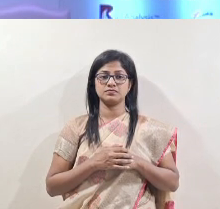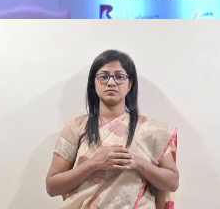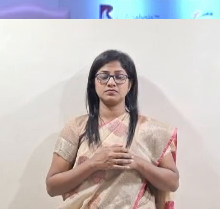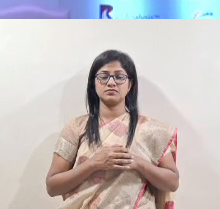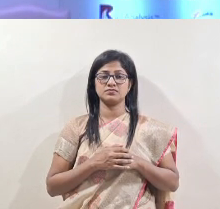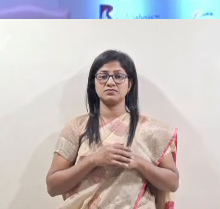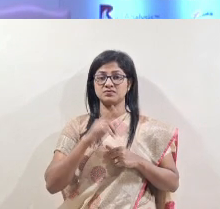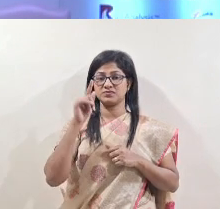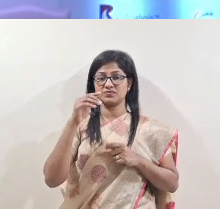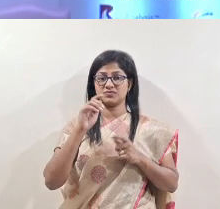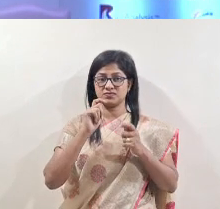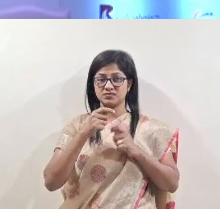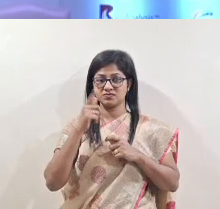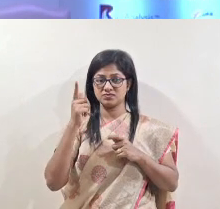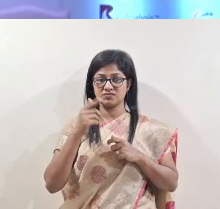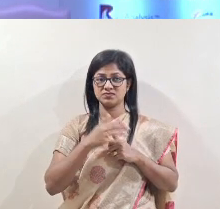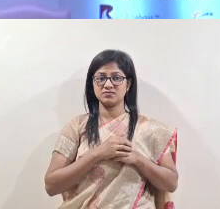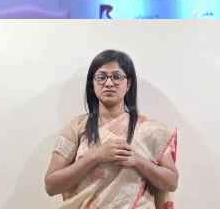you are doing.